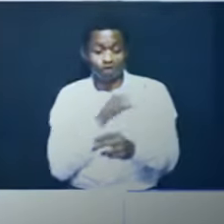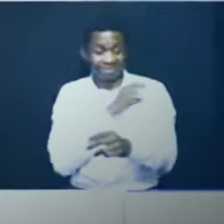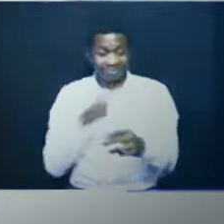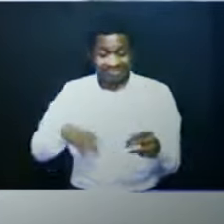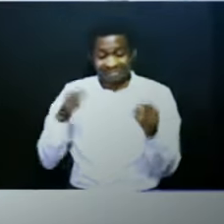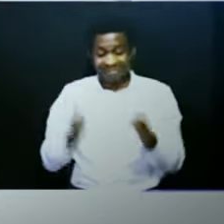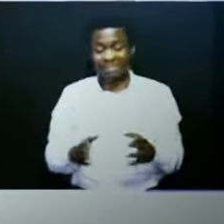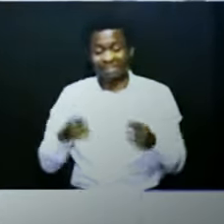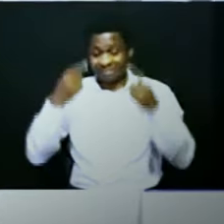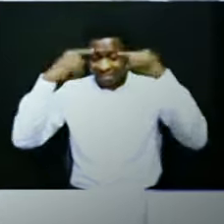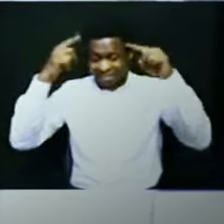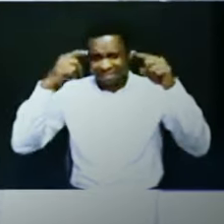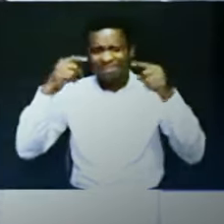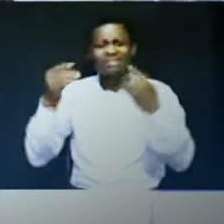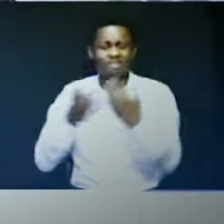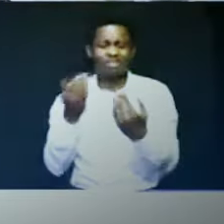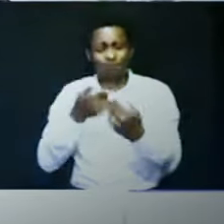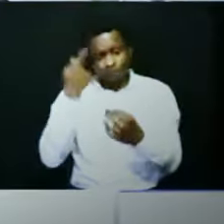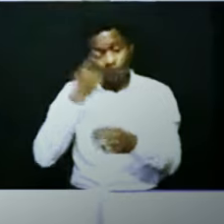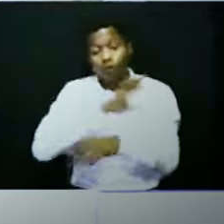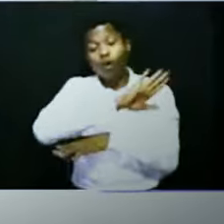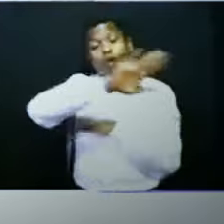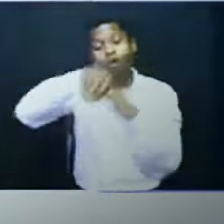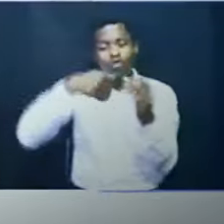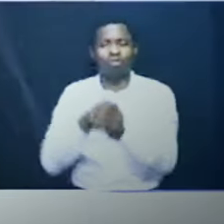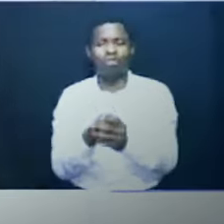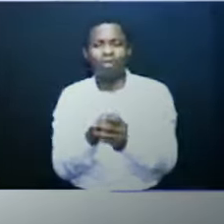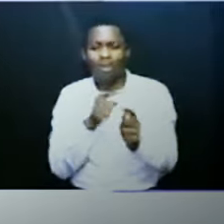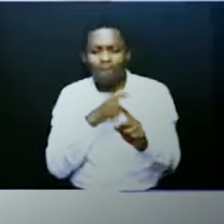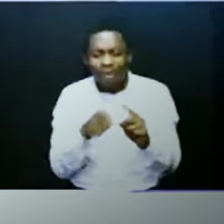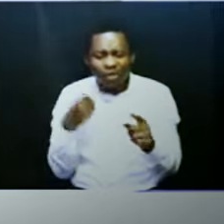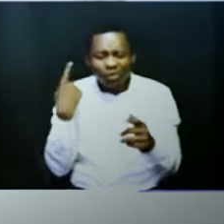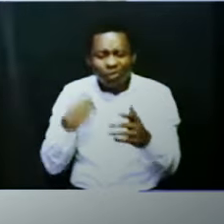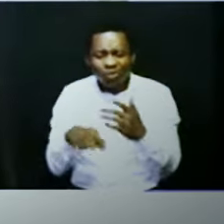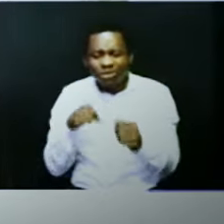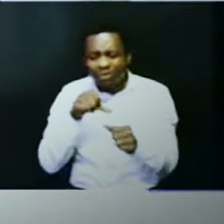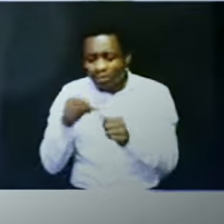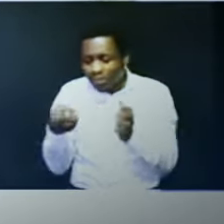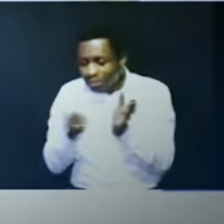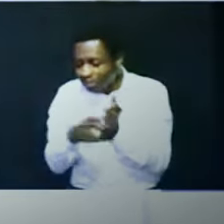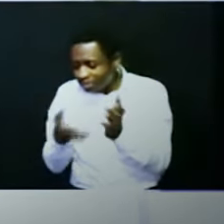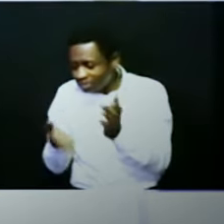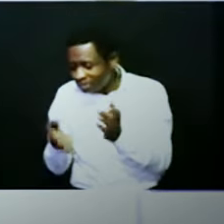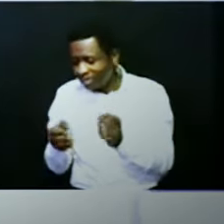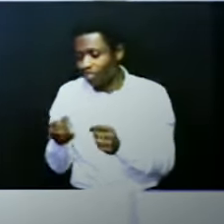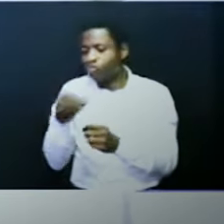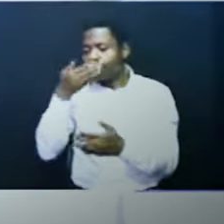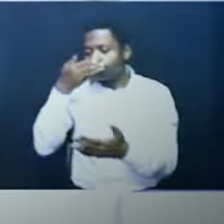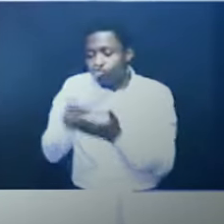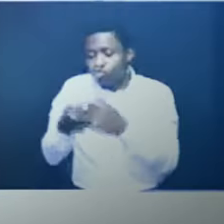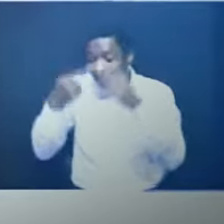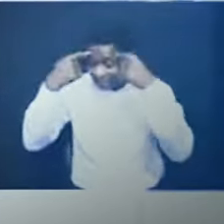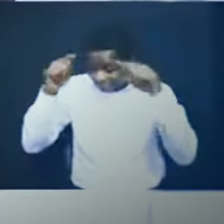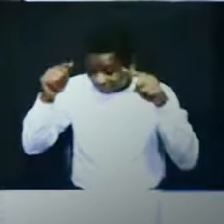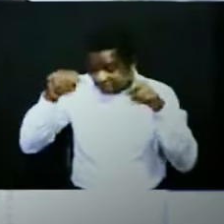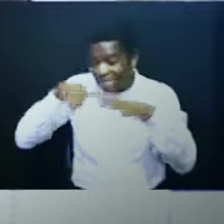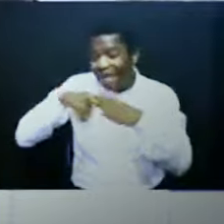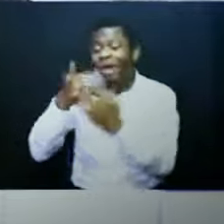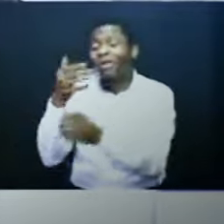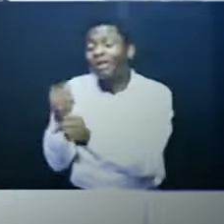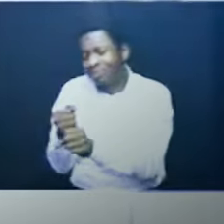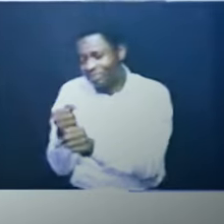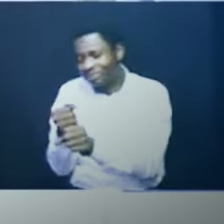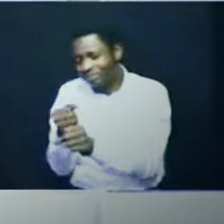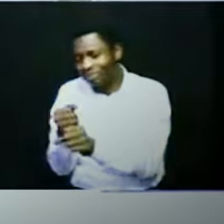besi uye no. But for us to have what King James describes as good success. Na ni atro no eka no ene se ebesi uye.